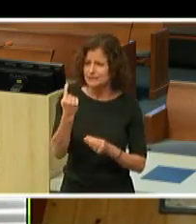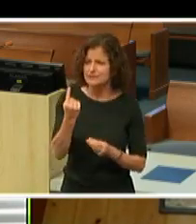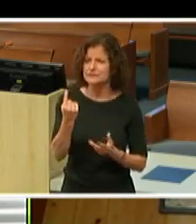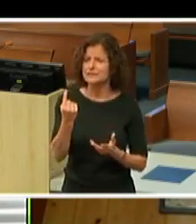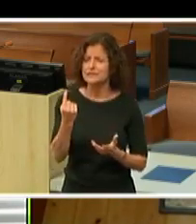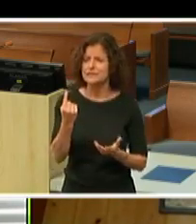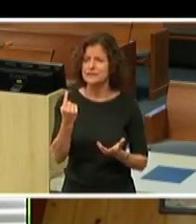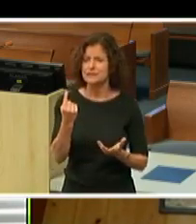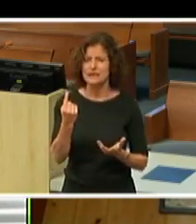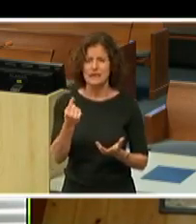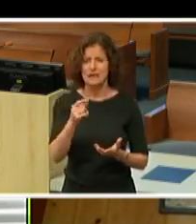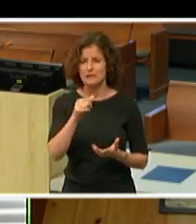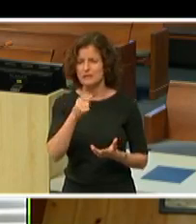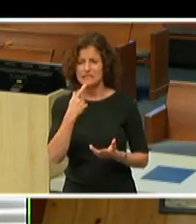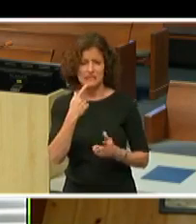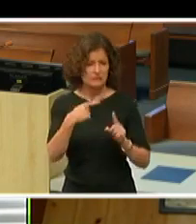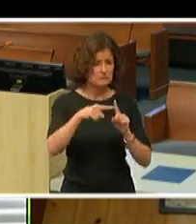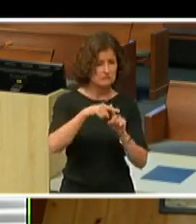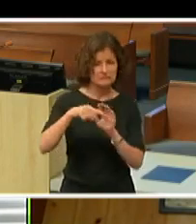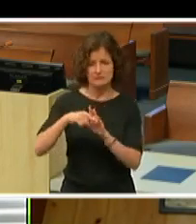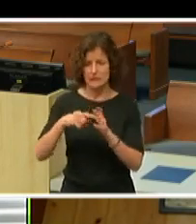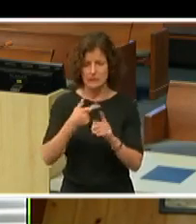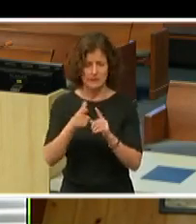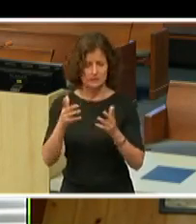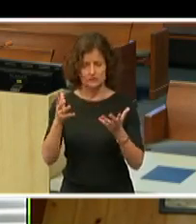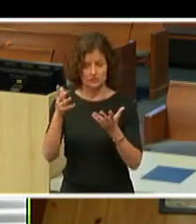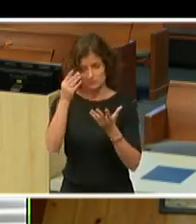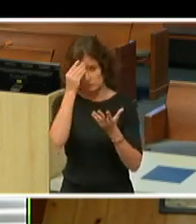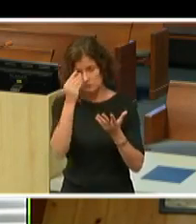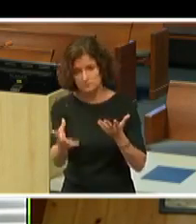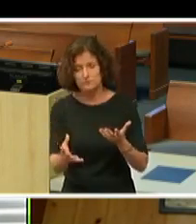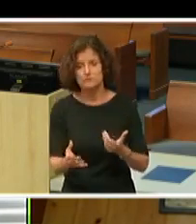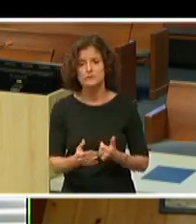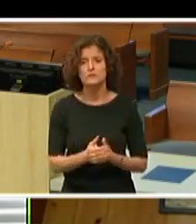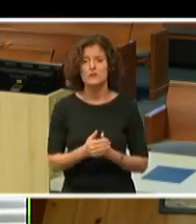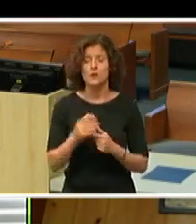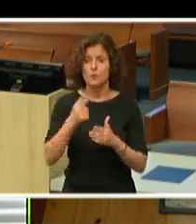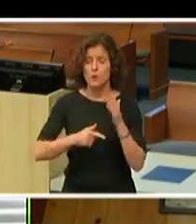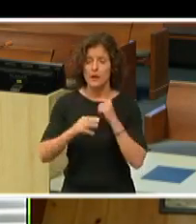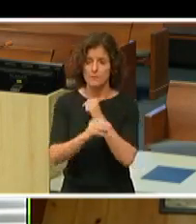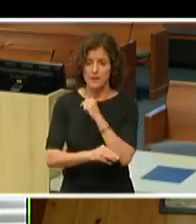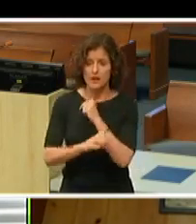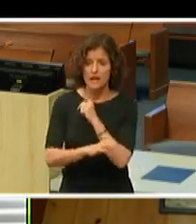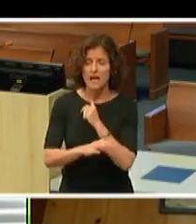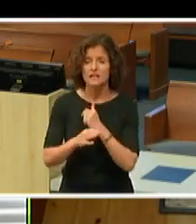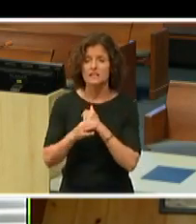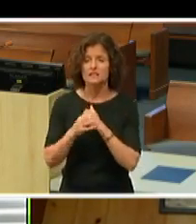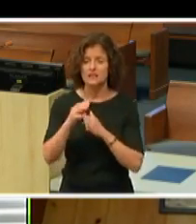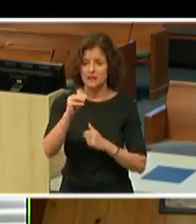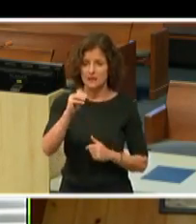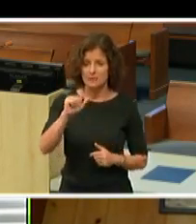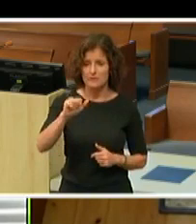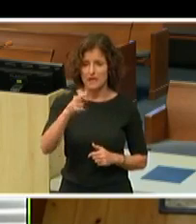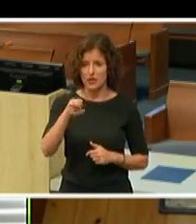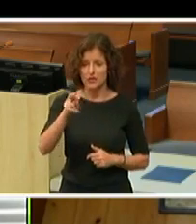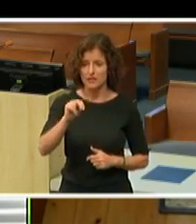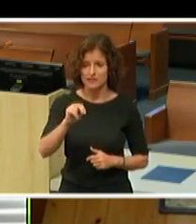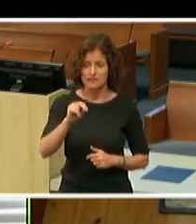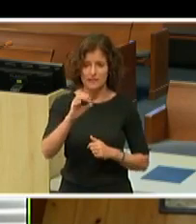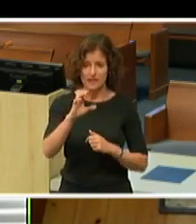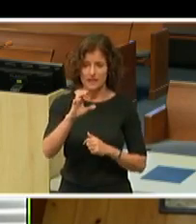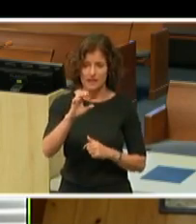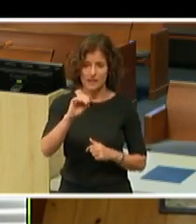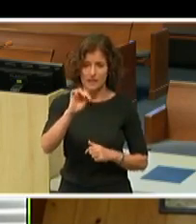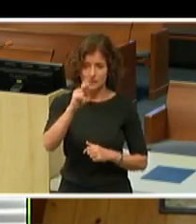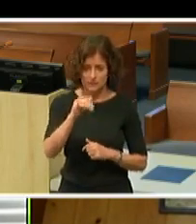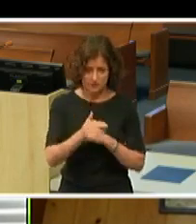and I'm not saying this is better or worse, it's just that when I'm told what Marion County is doing, it seemed kind of interesting to me. I don't know if any of you are familiar with that,